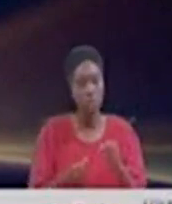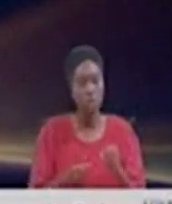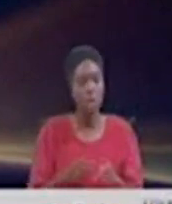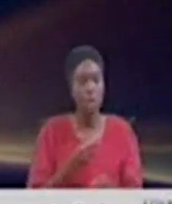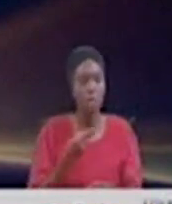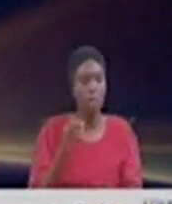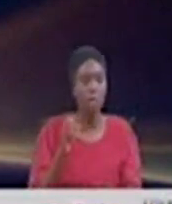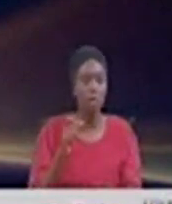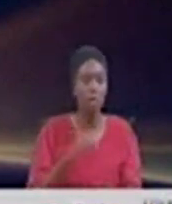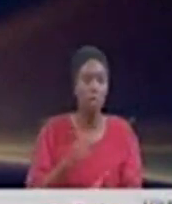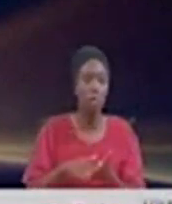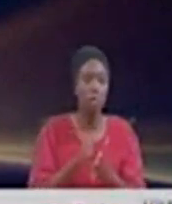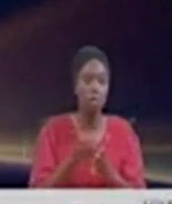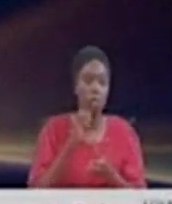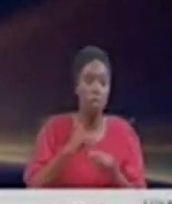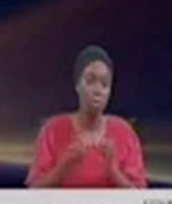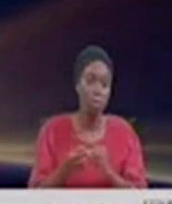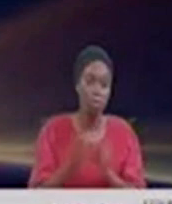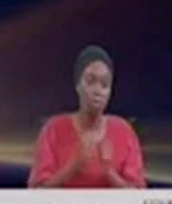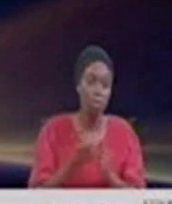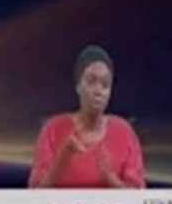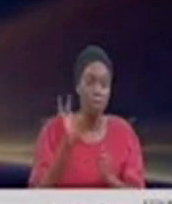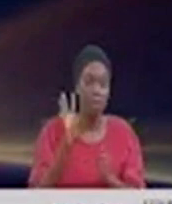and those that were numbered thereof, were